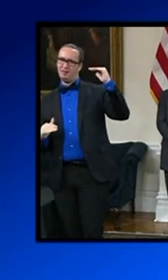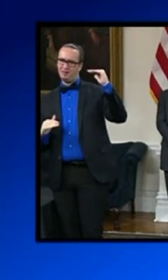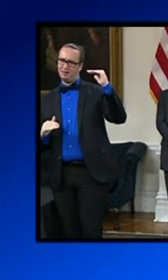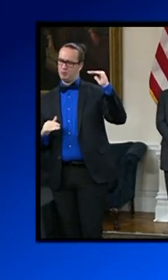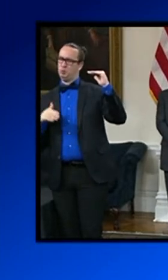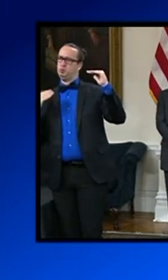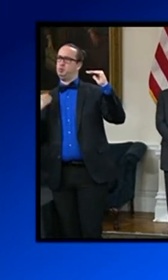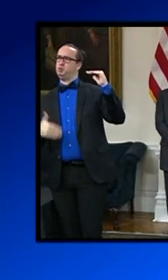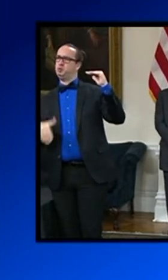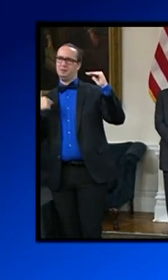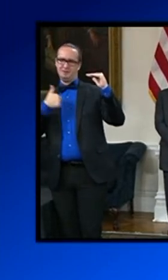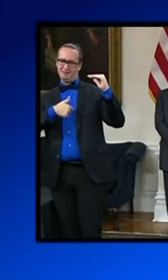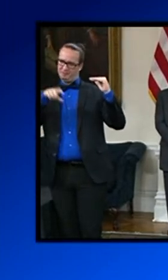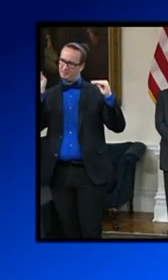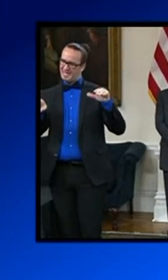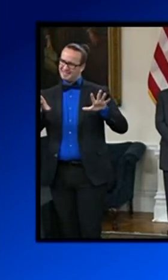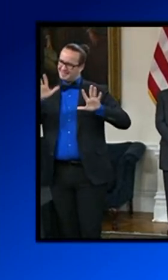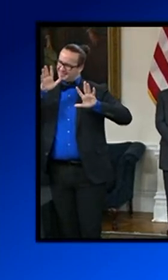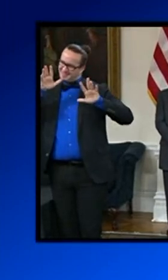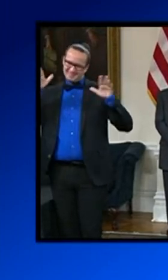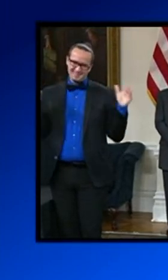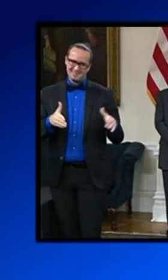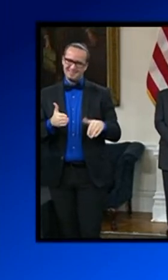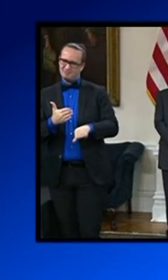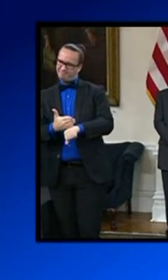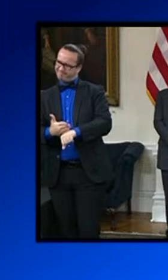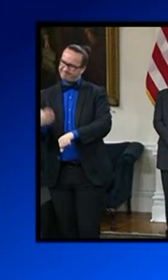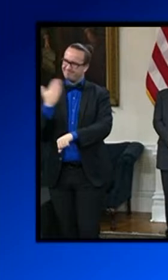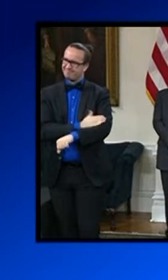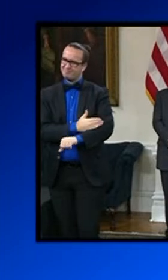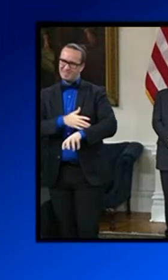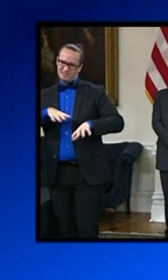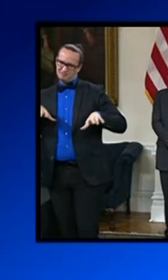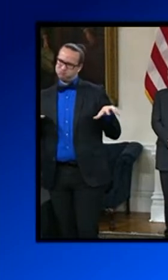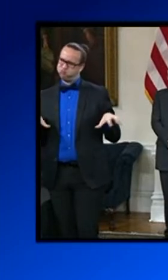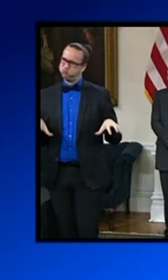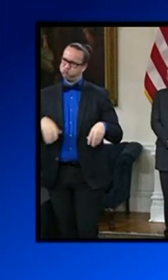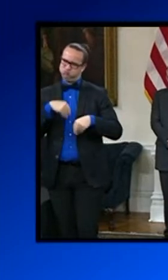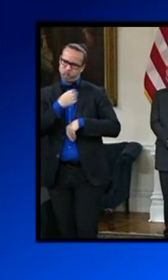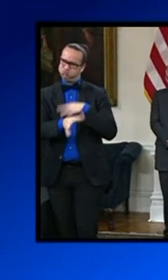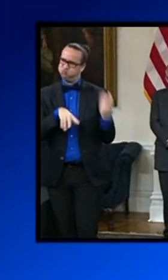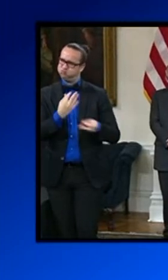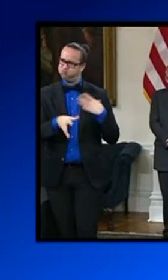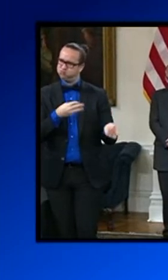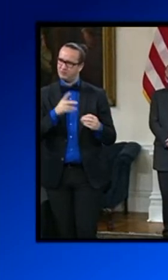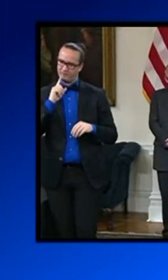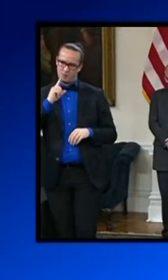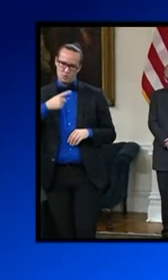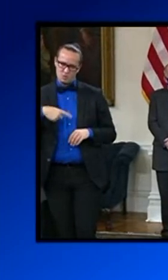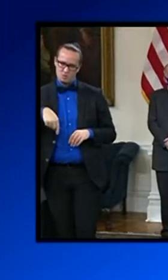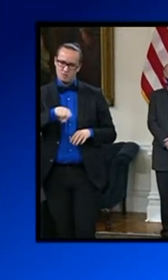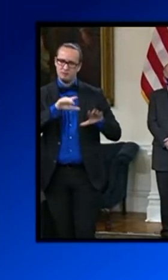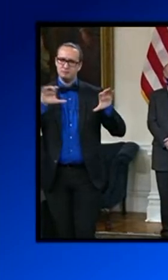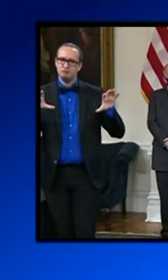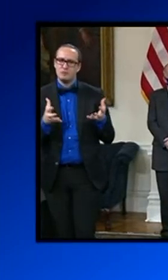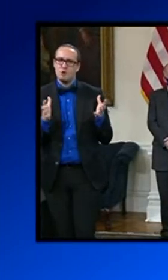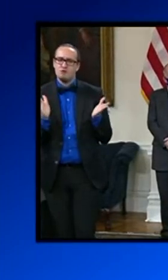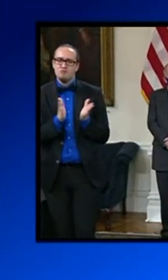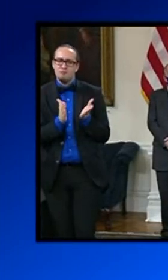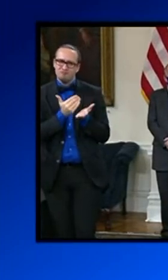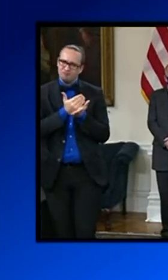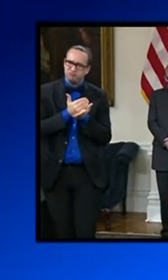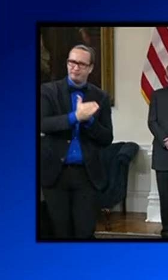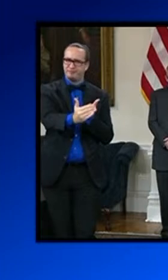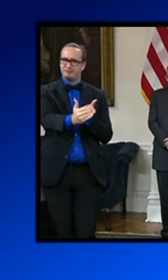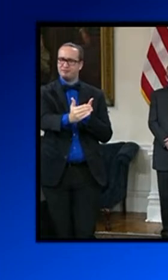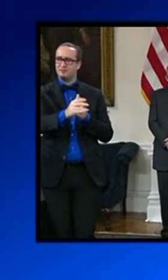barriers and improve the rate of vaccine in arms in vulnerable populations. What you need to know is that we are committed